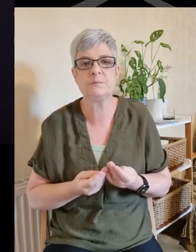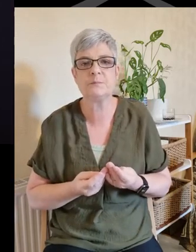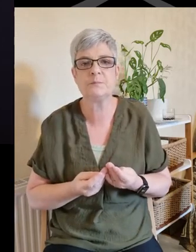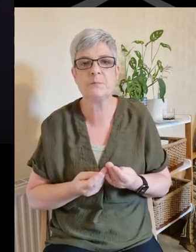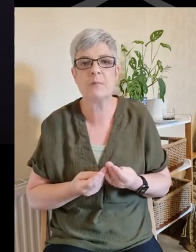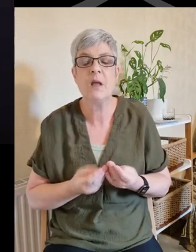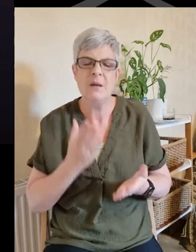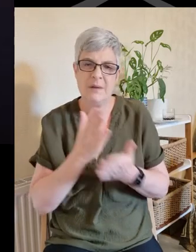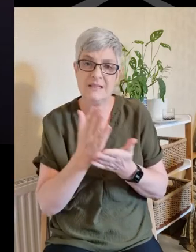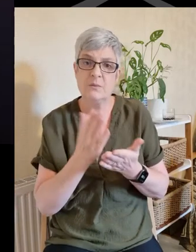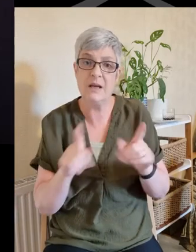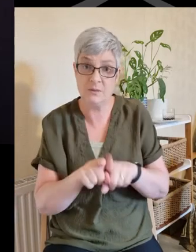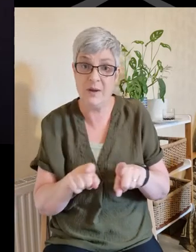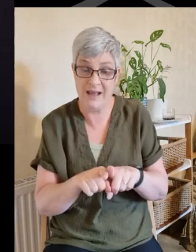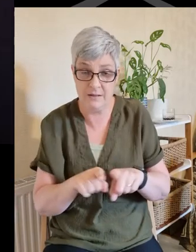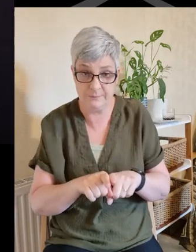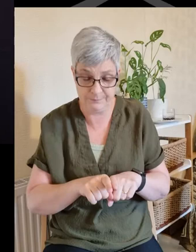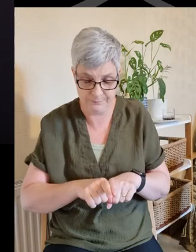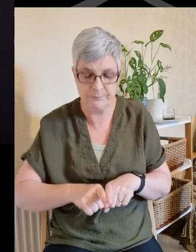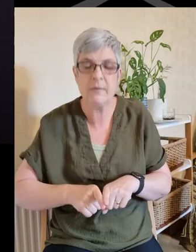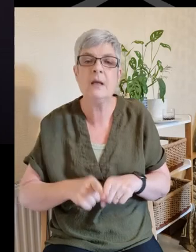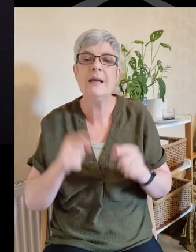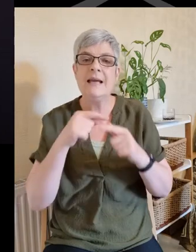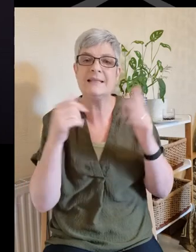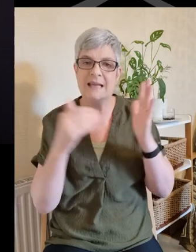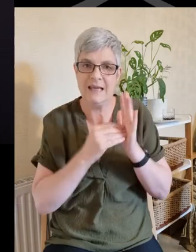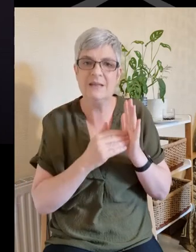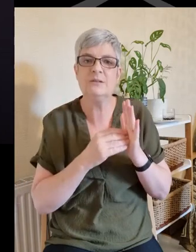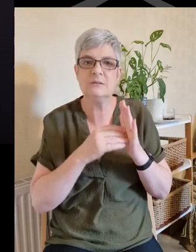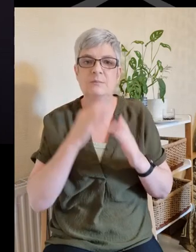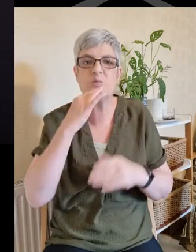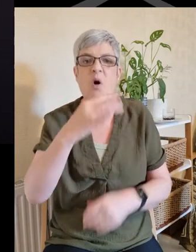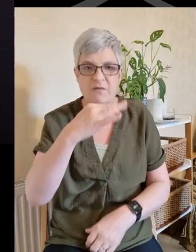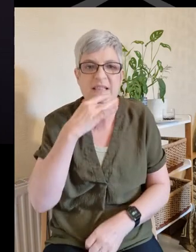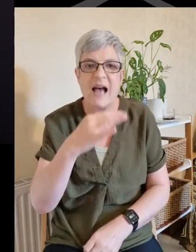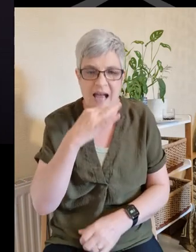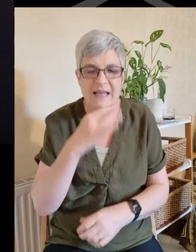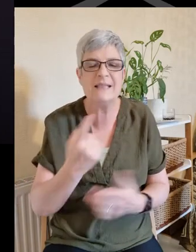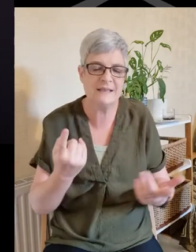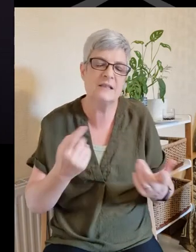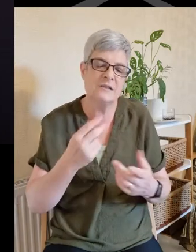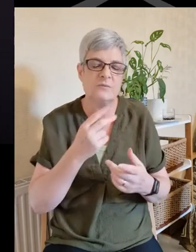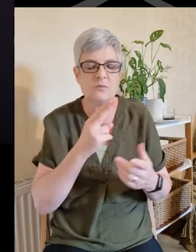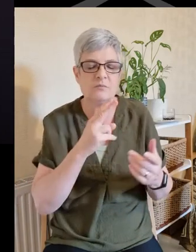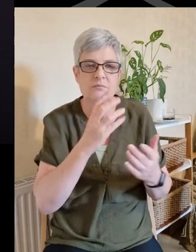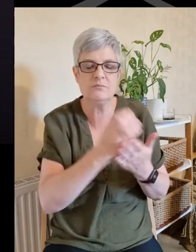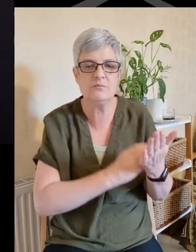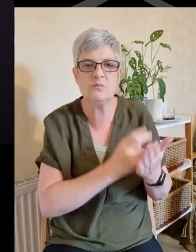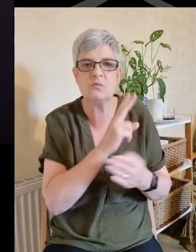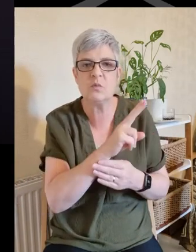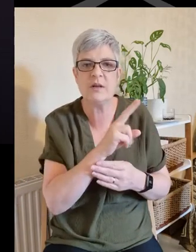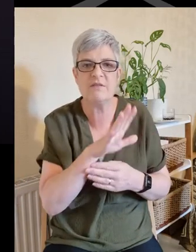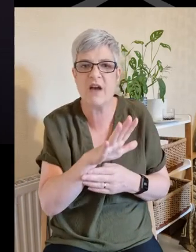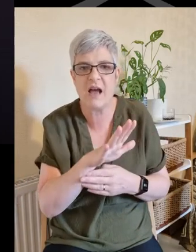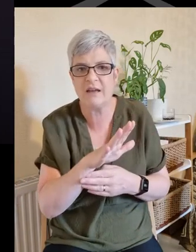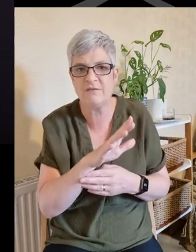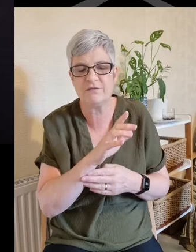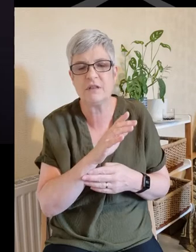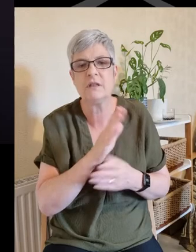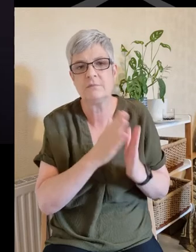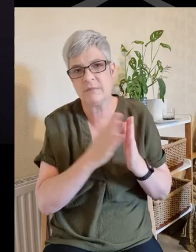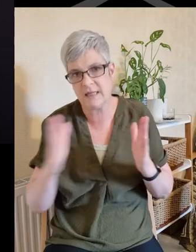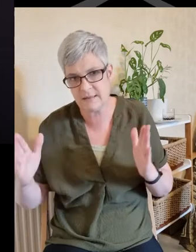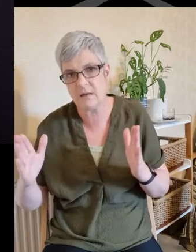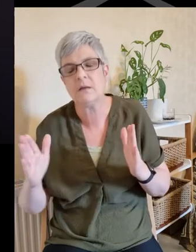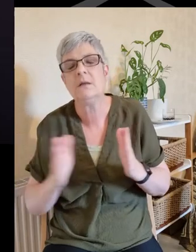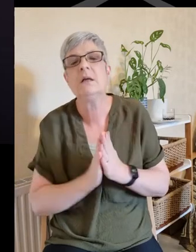But also, as Ezekiel gives us these prophecies, chapters 25 and following, he's reminding us that